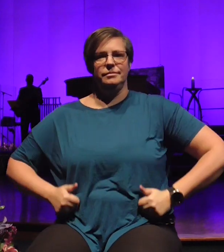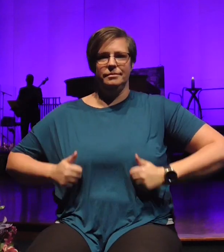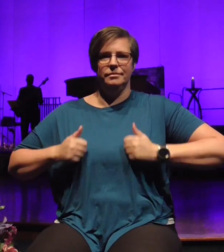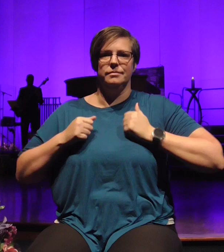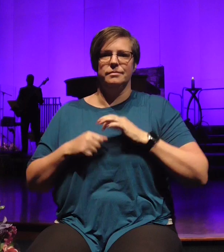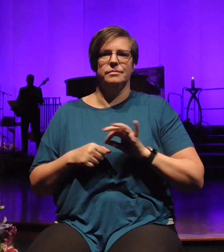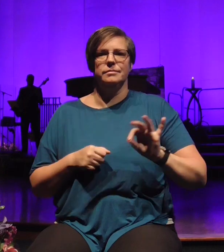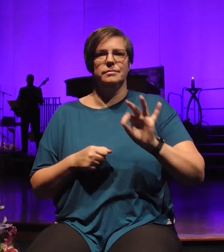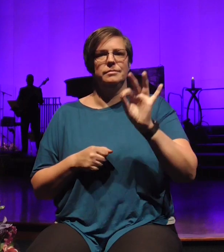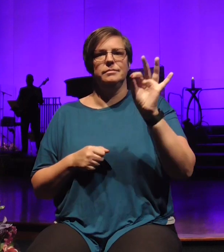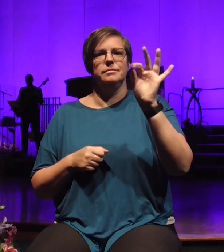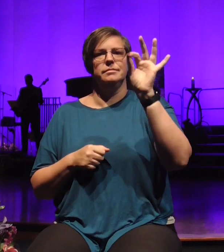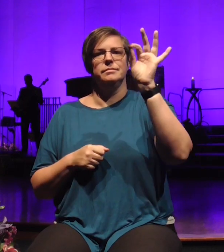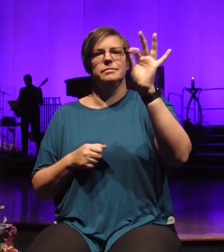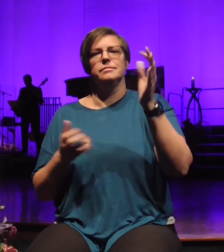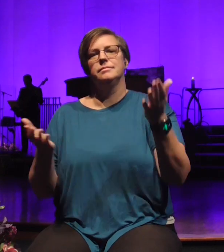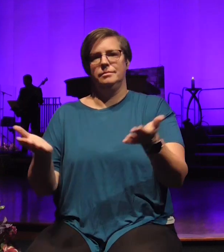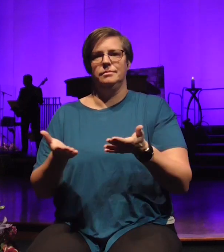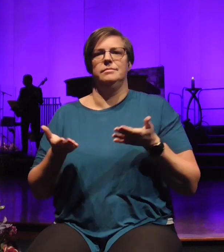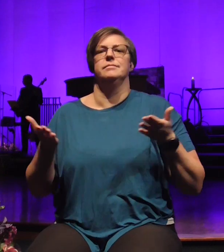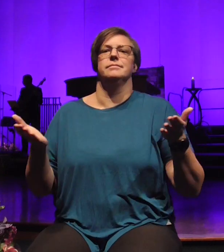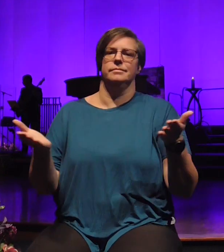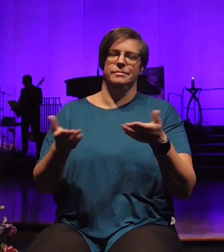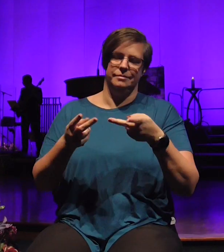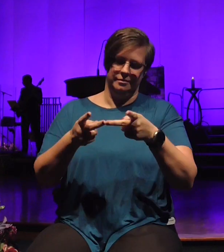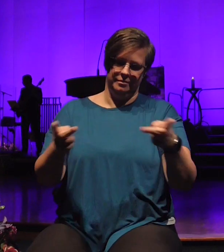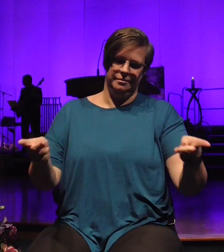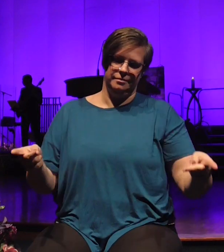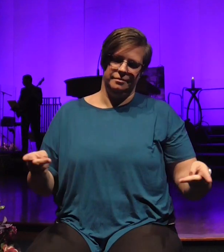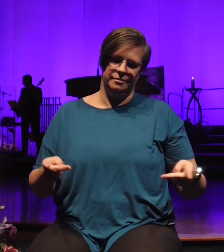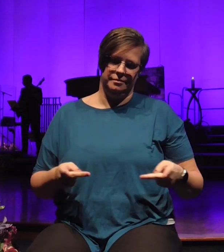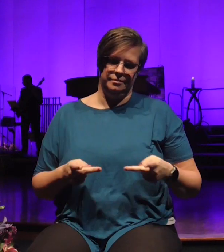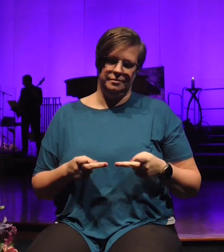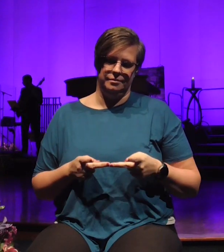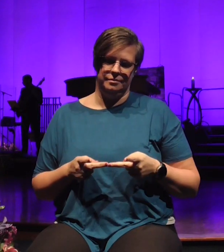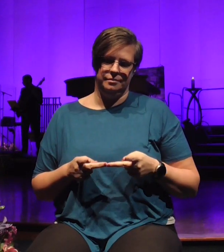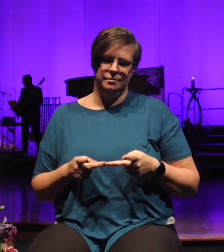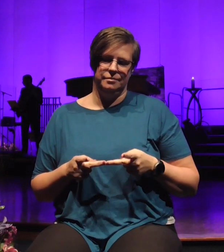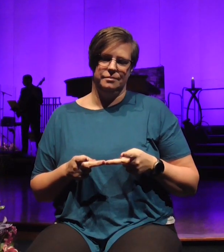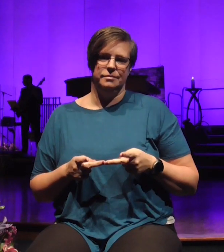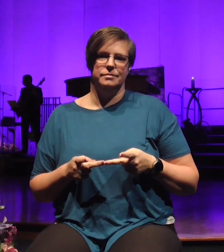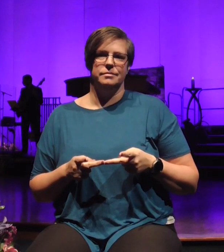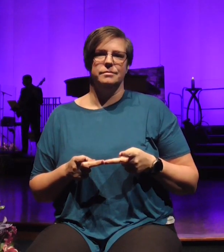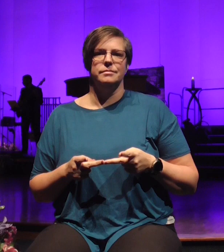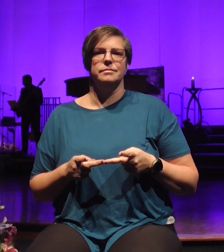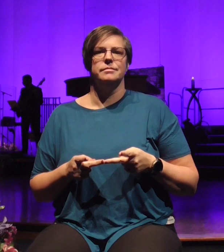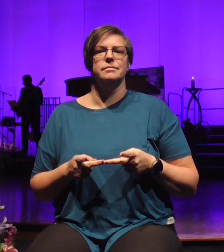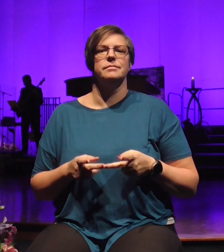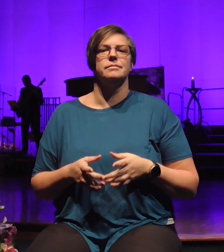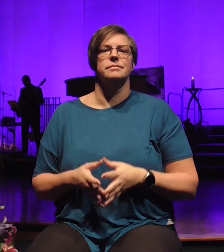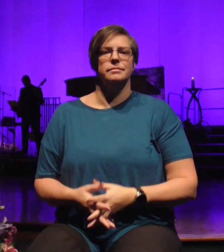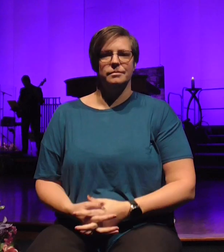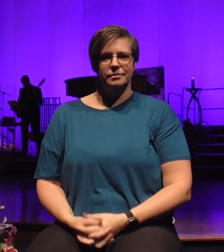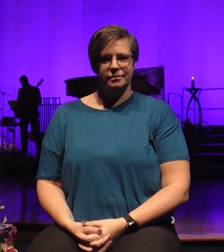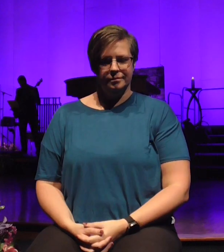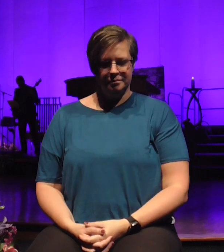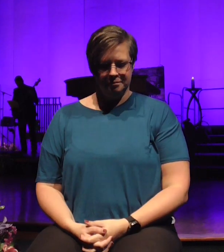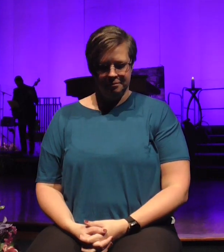Surely the presence of God is in this